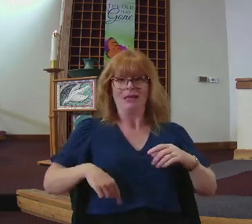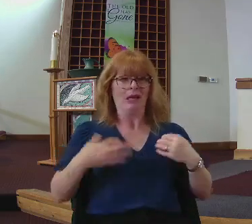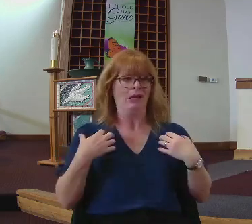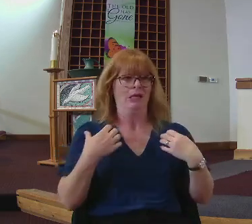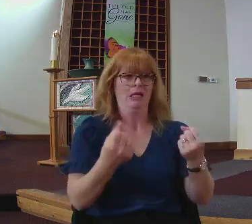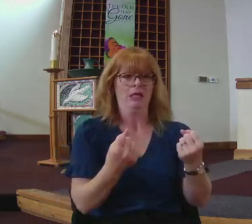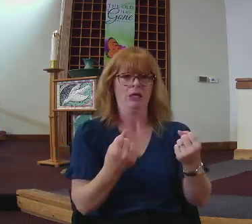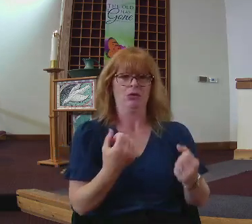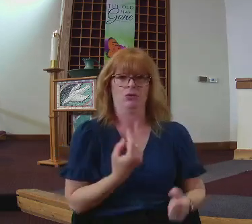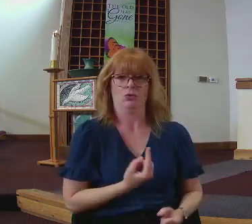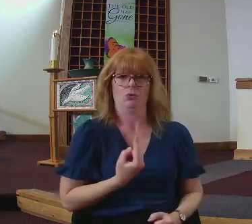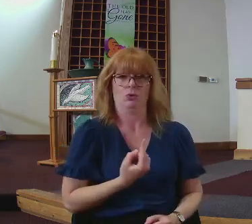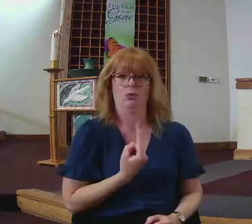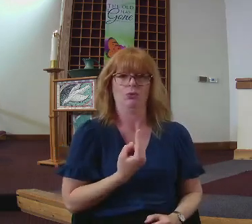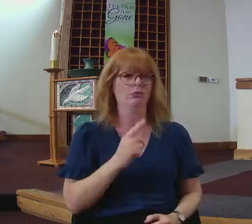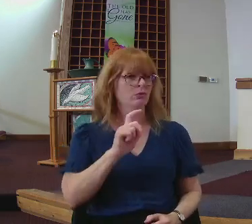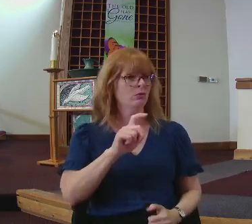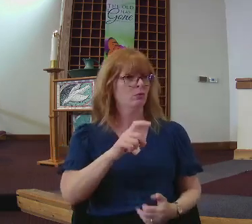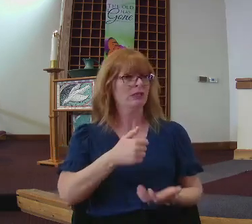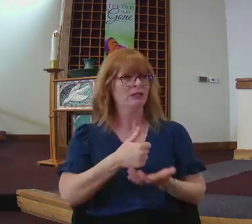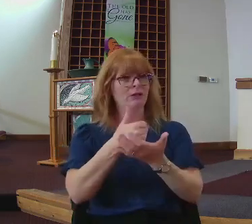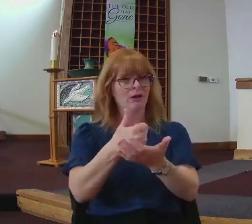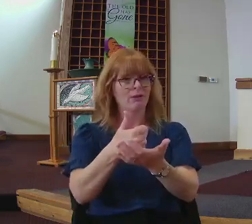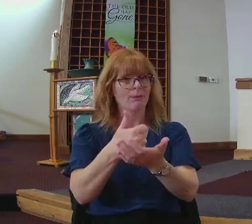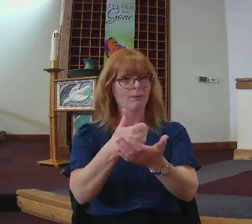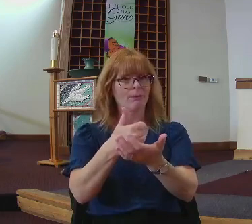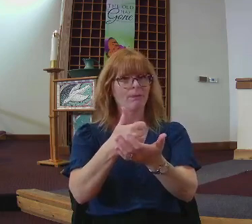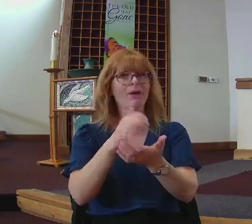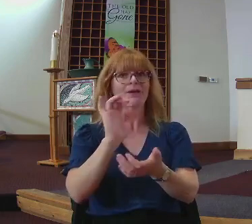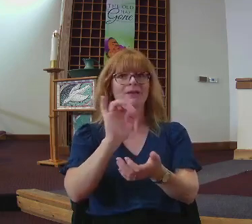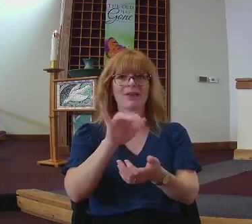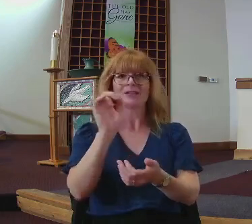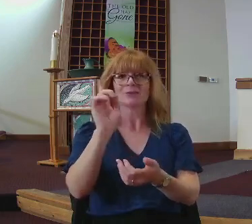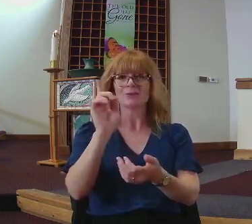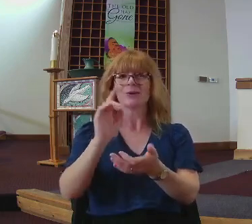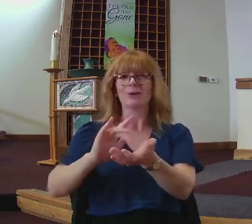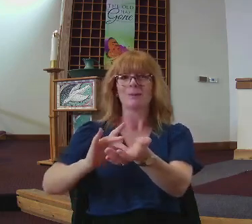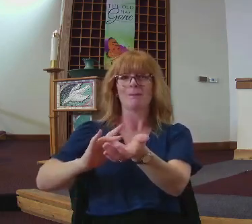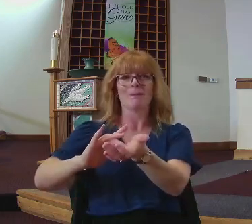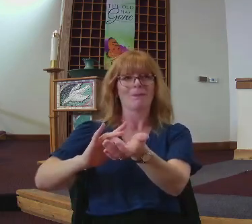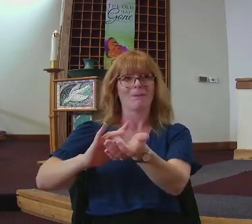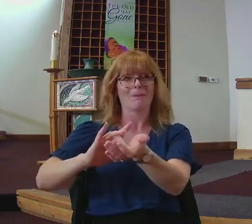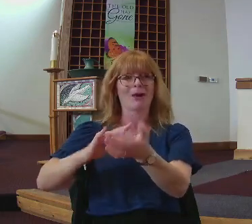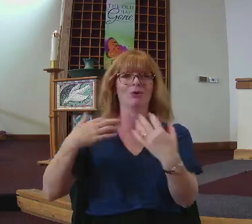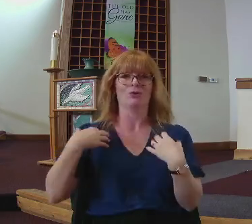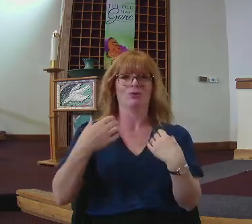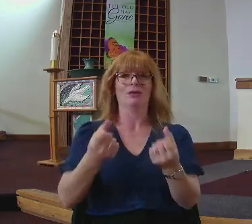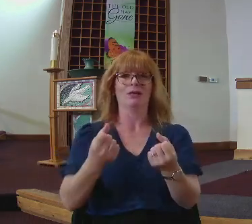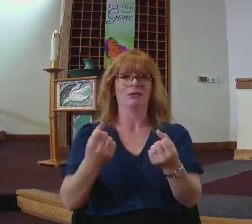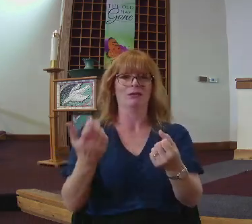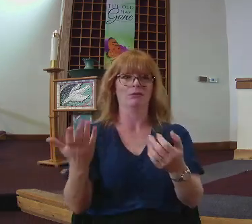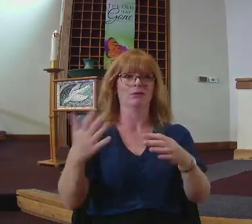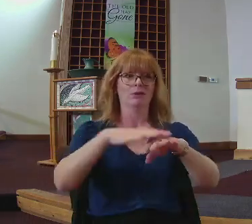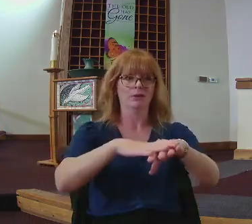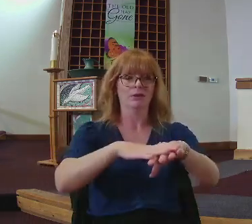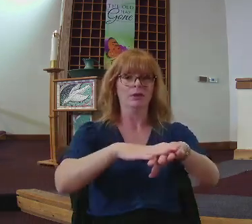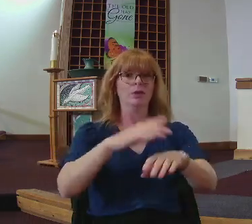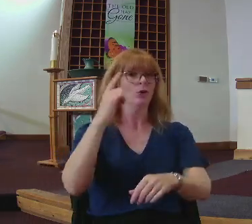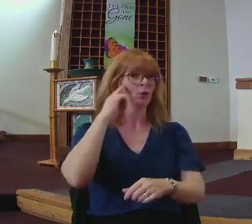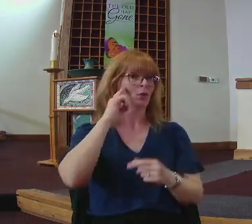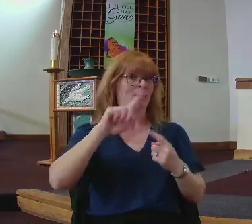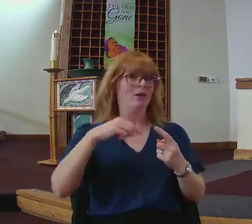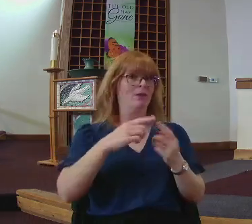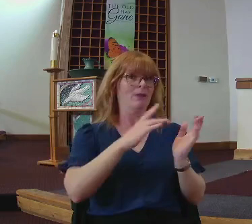need some help, and that's where medical healing comes in. And if you think about Jesus and his ministry, a